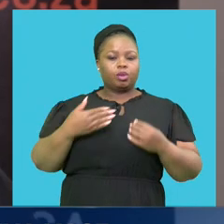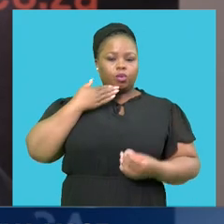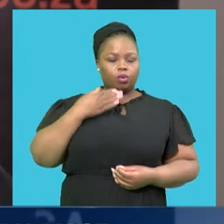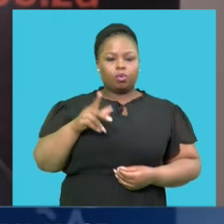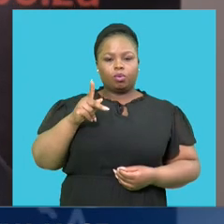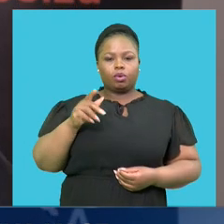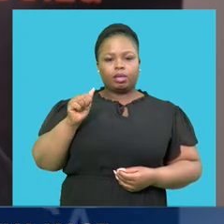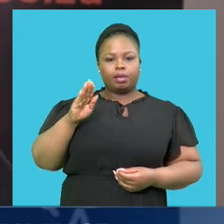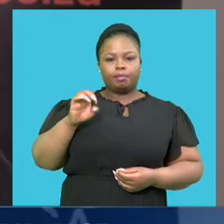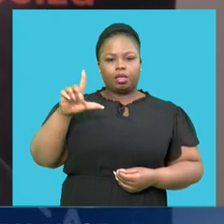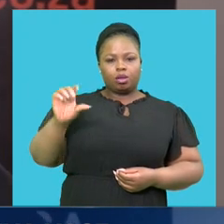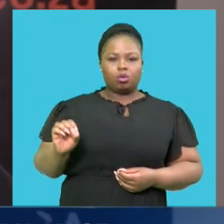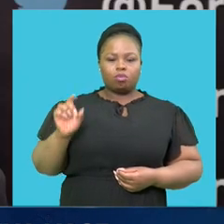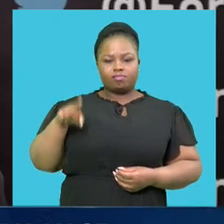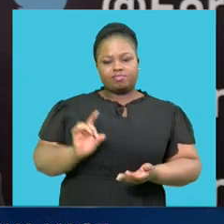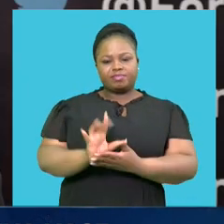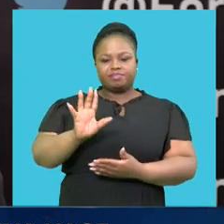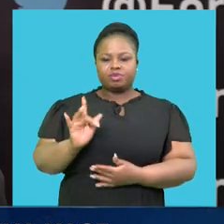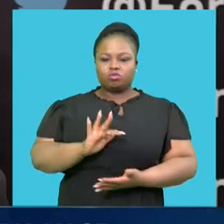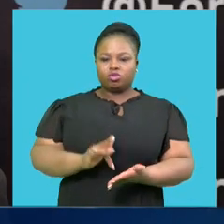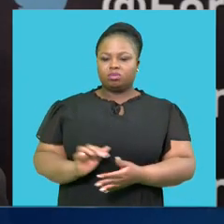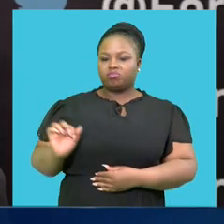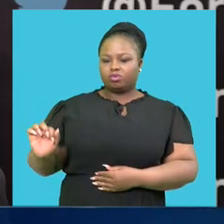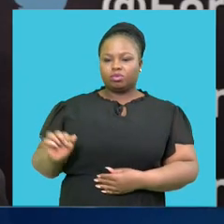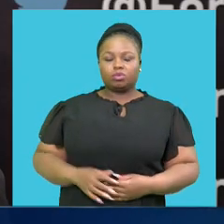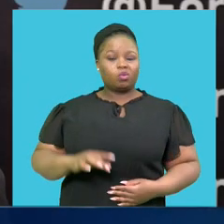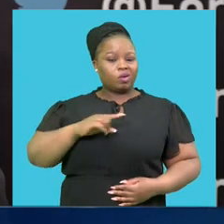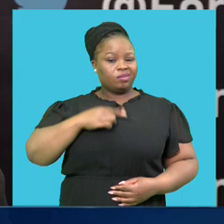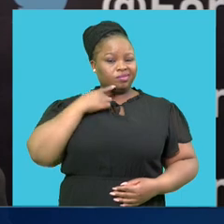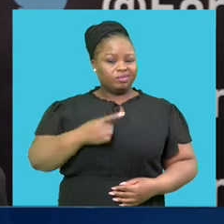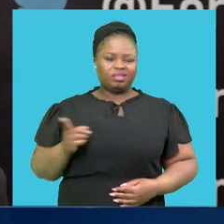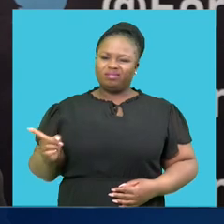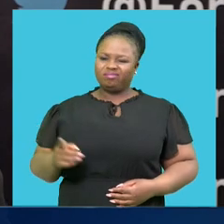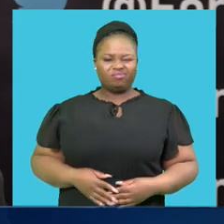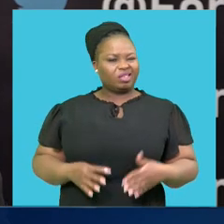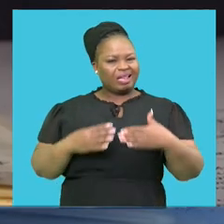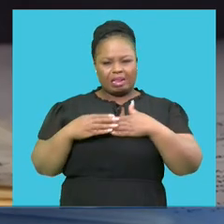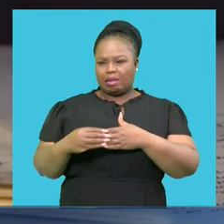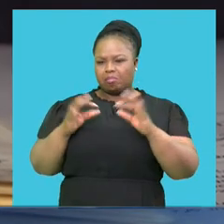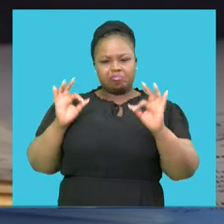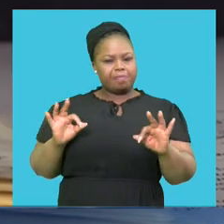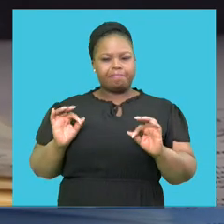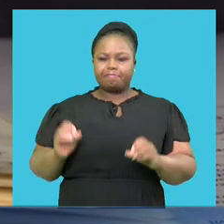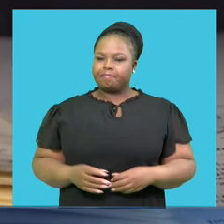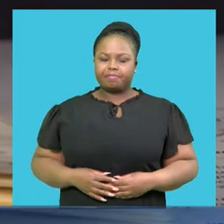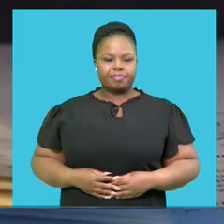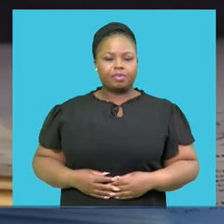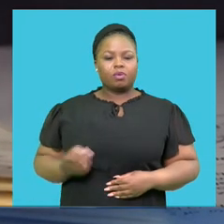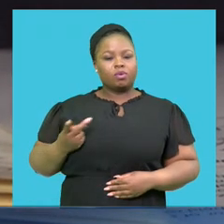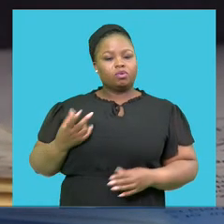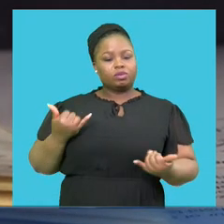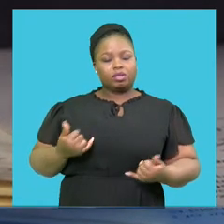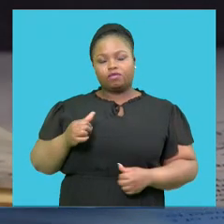ukabelo kwa manda. Asu kisilalwe nijengo ba eka zongo kuba akayo nko keli ngali leo. Kwa